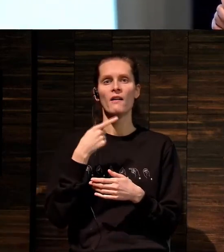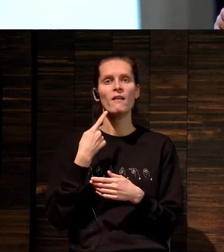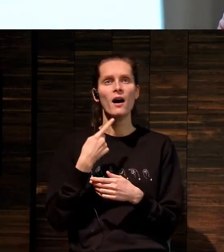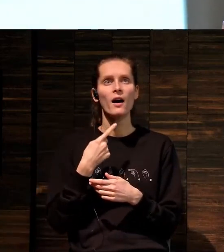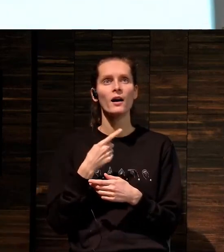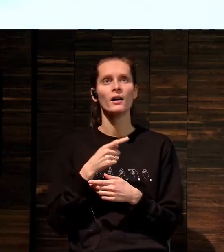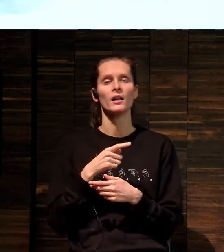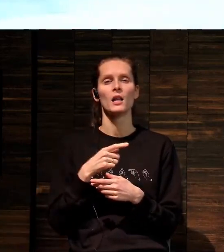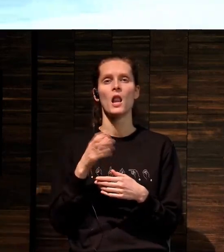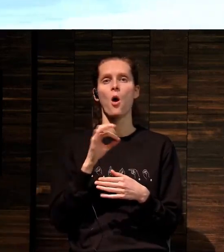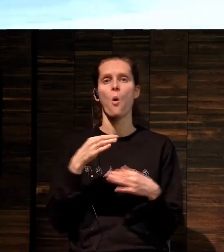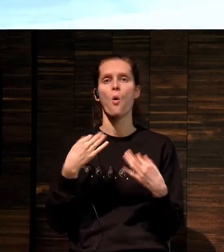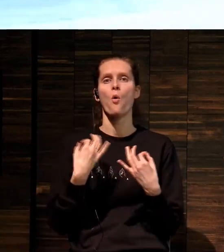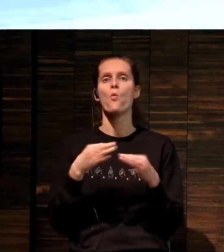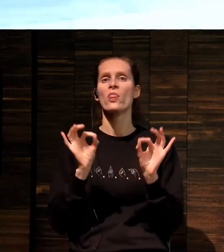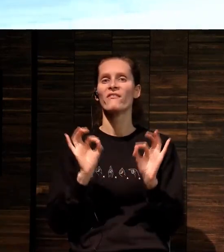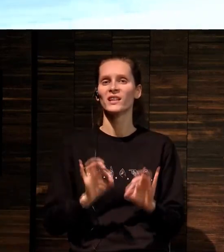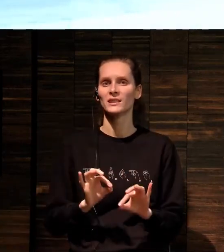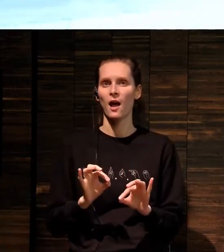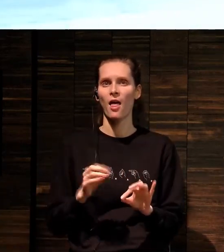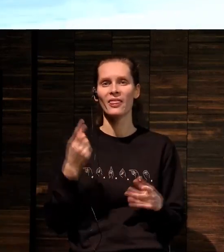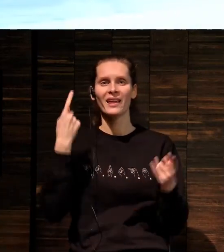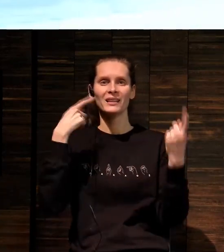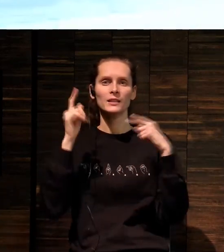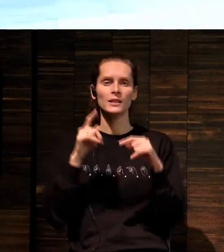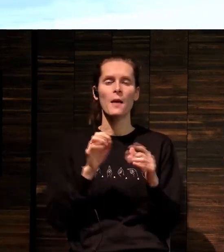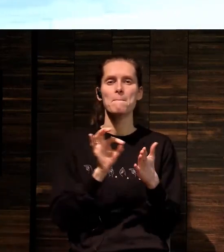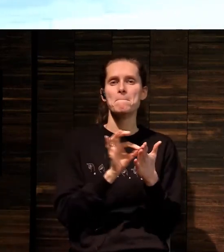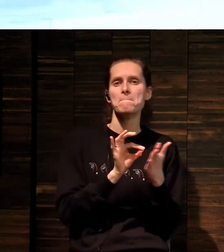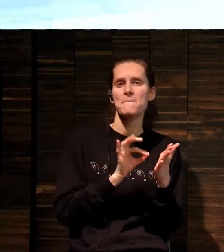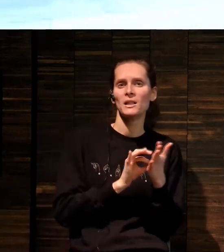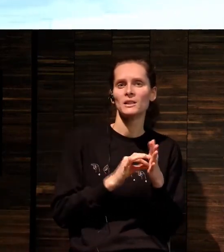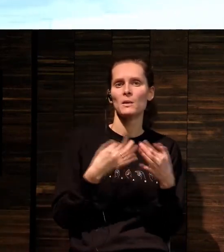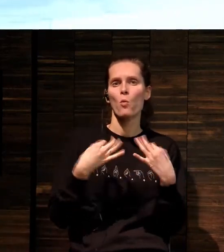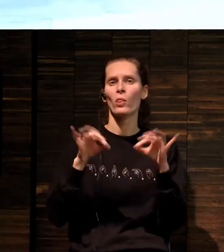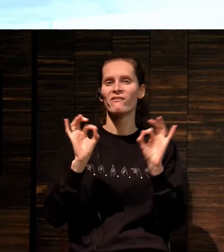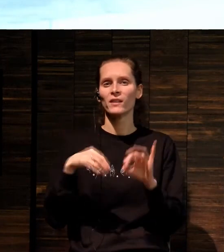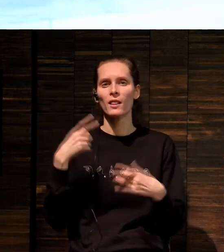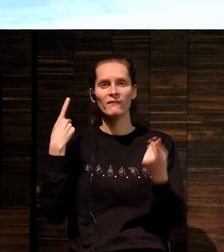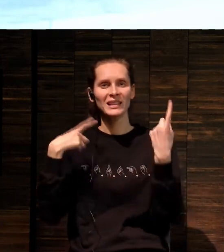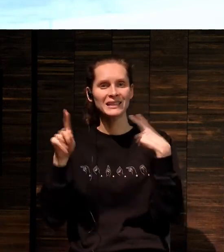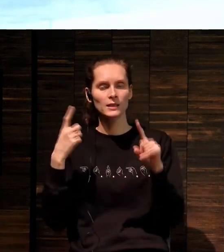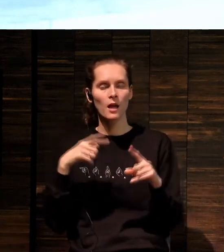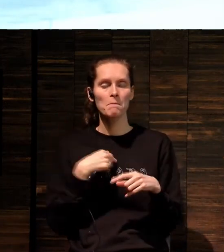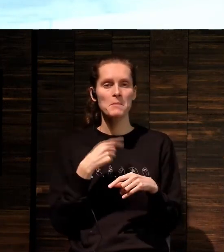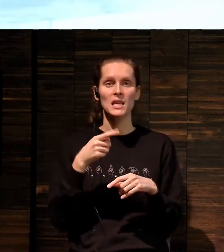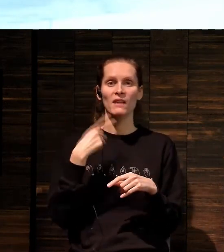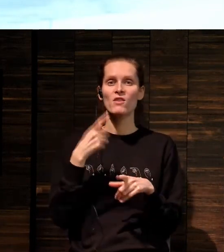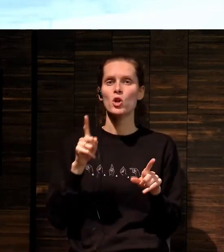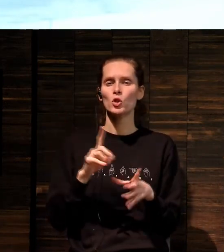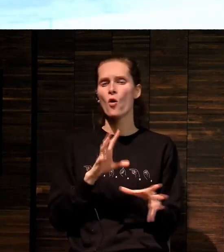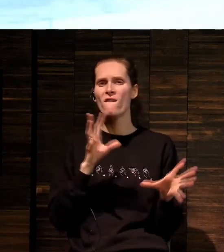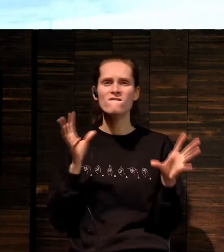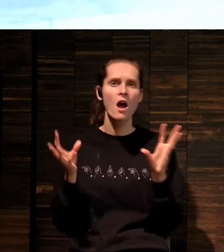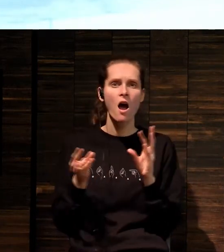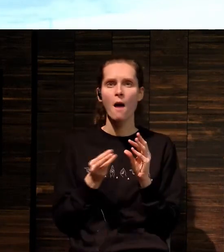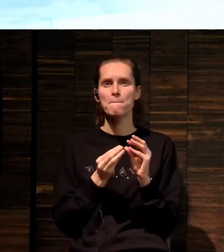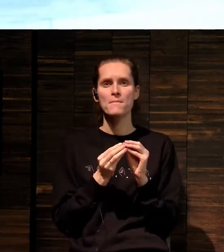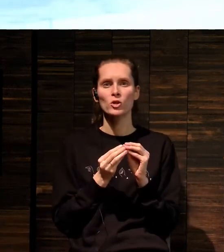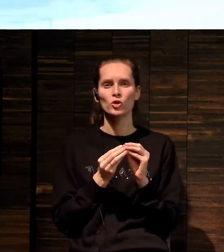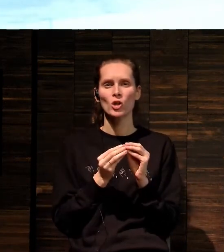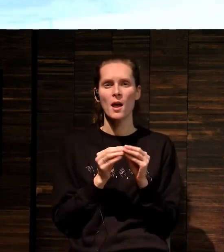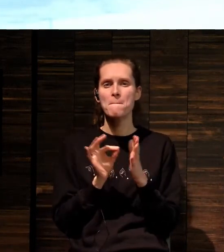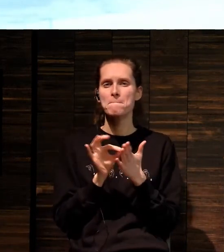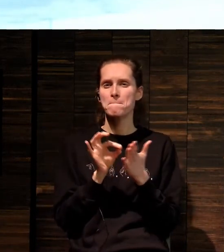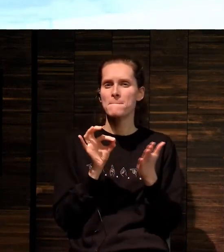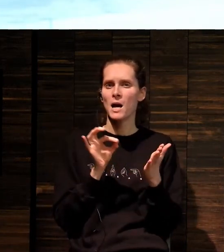Matt, before that, in our conference, we talked about universal design and principles of universal design. And we